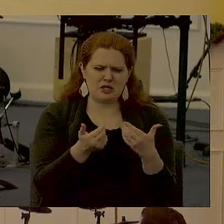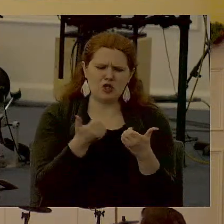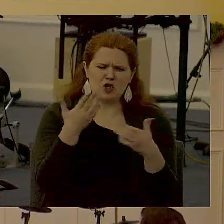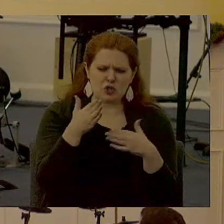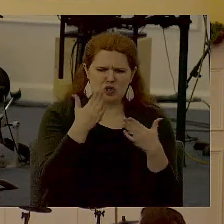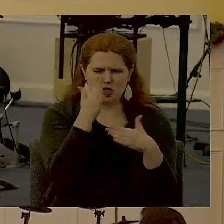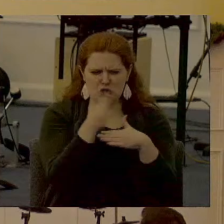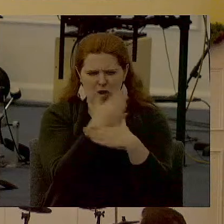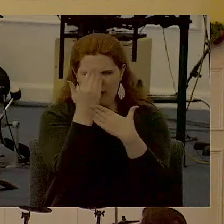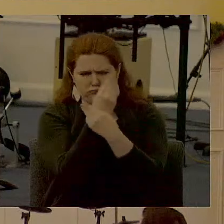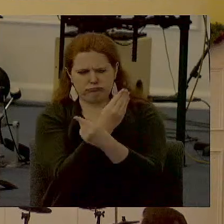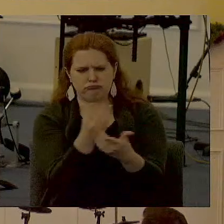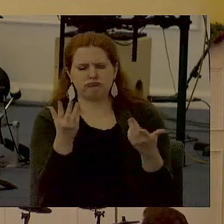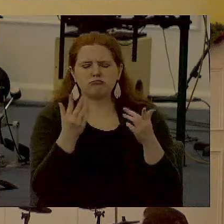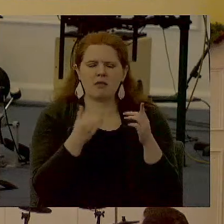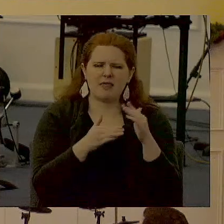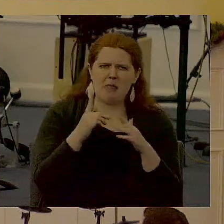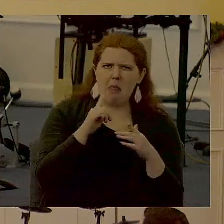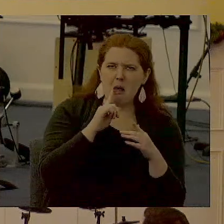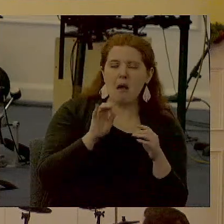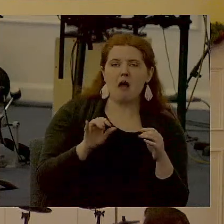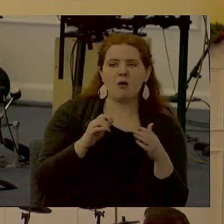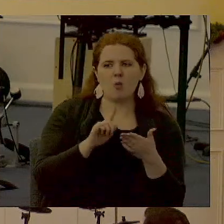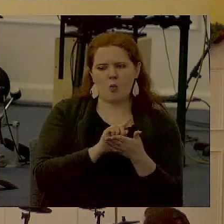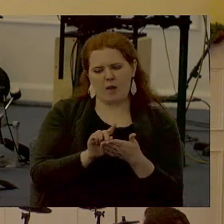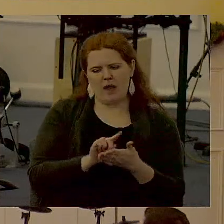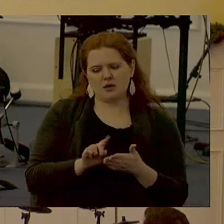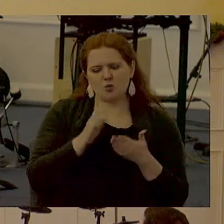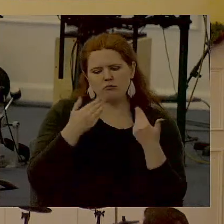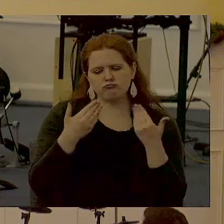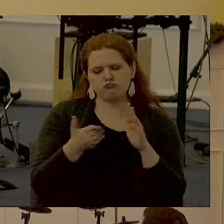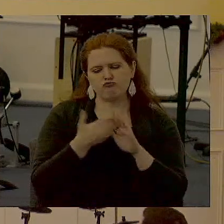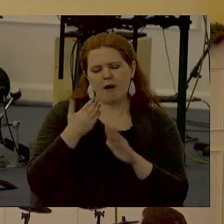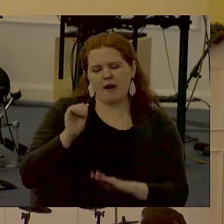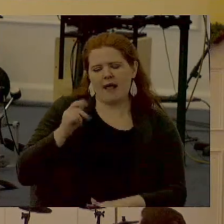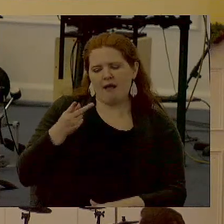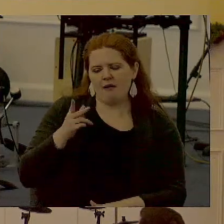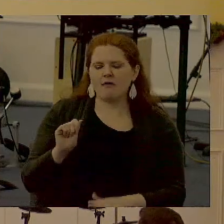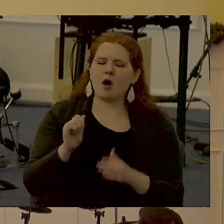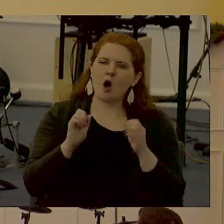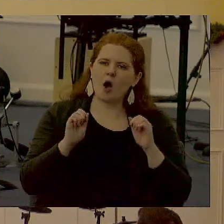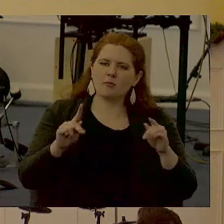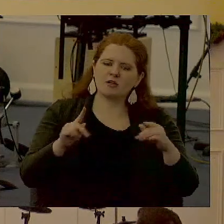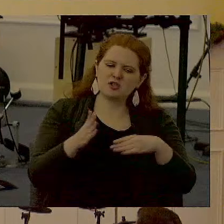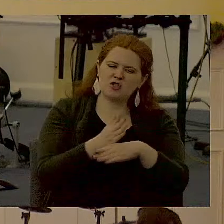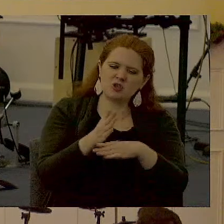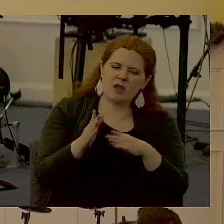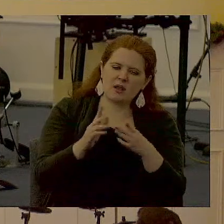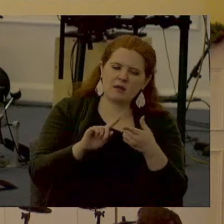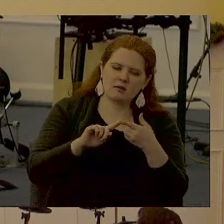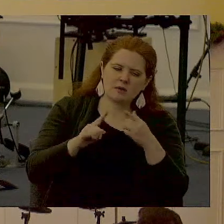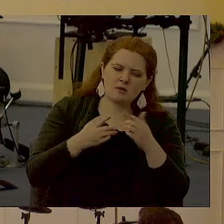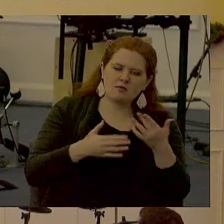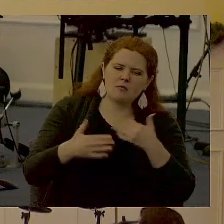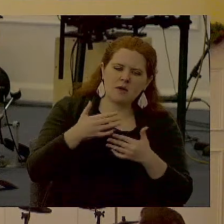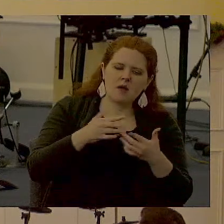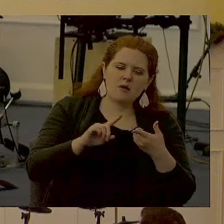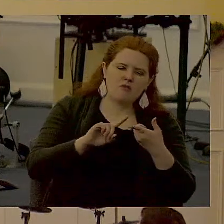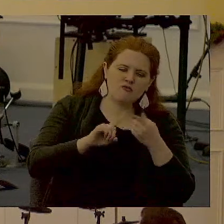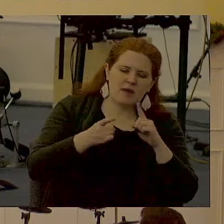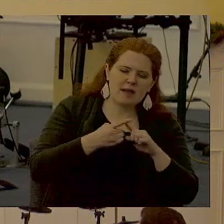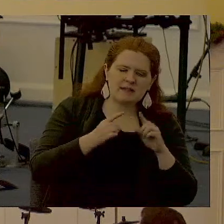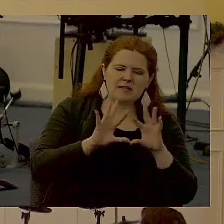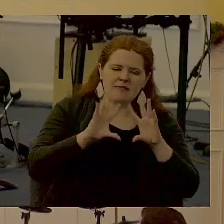think. Over the next few weeks, we're running Alpha, an opportunity to share Jesus with friends, family, and colleagues in